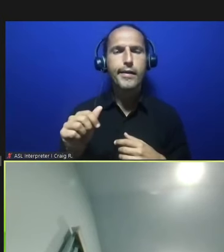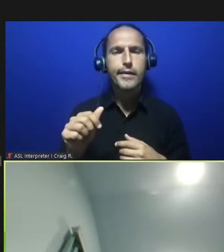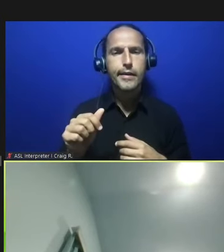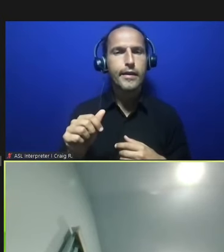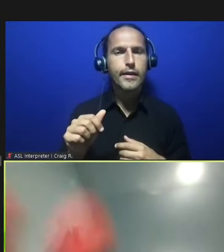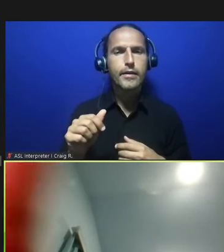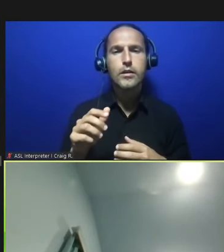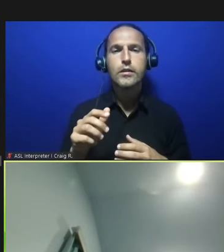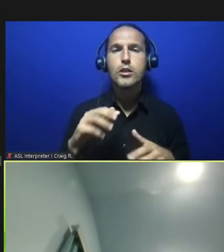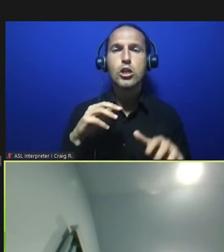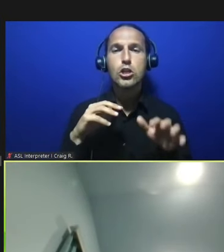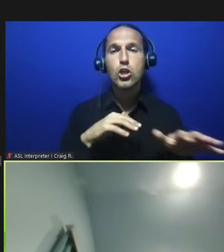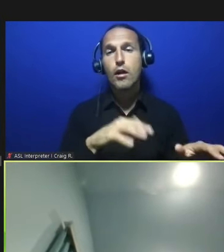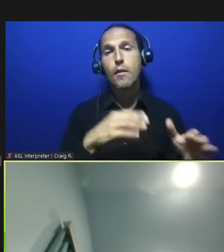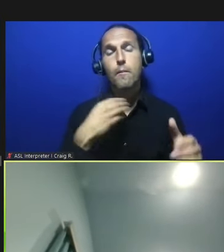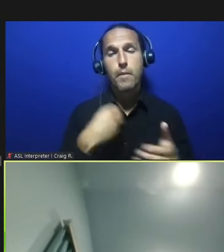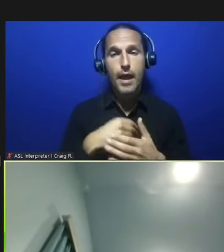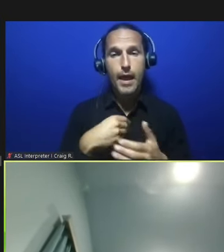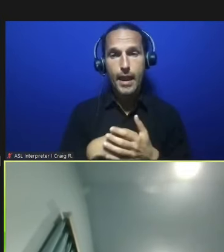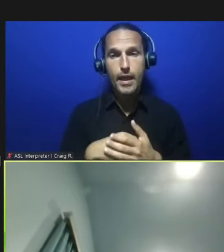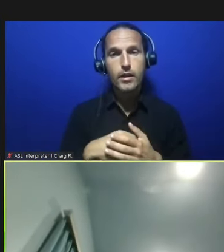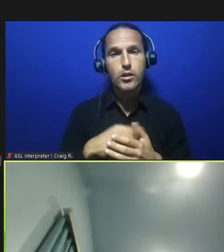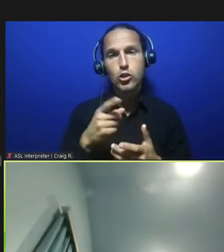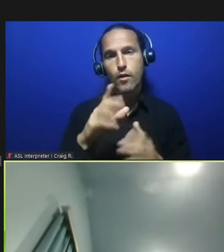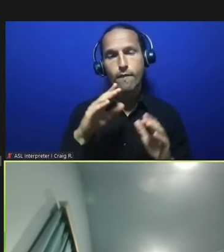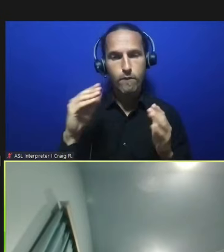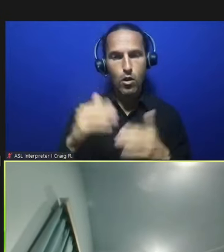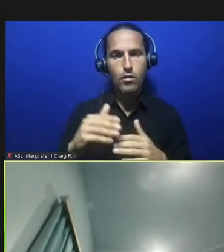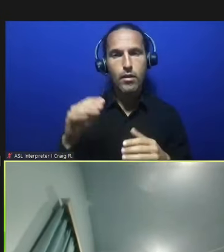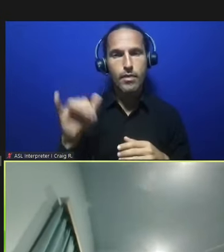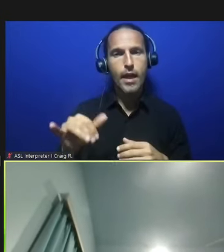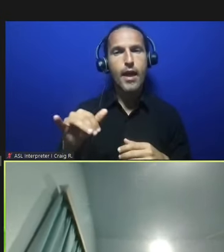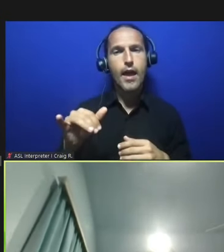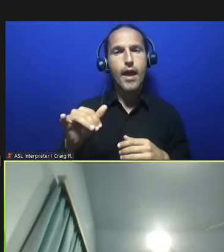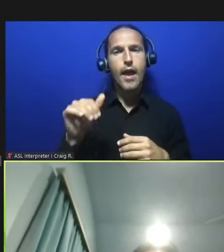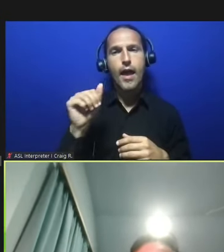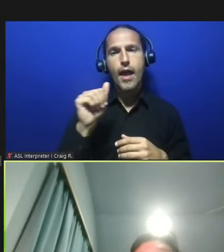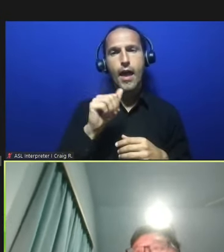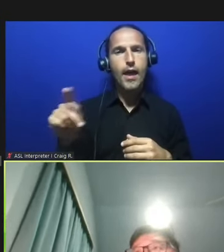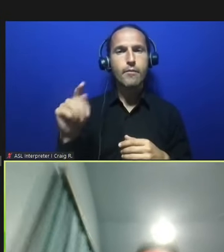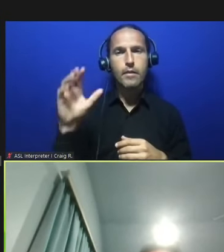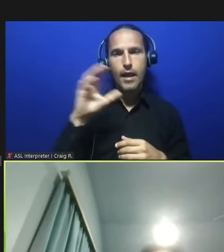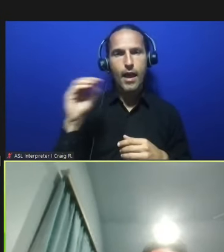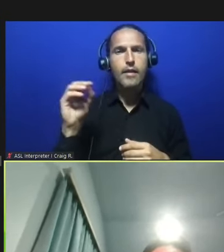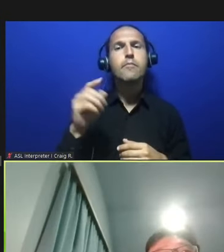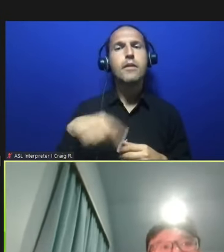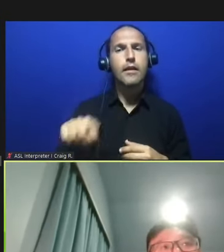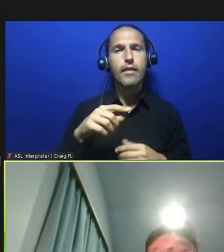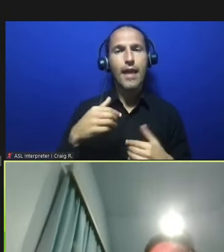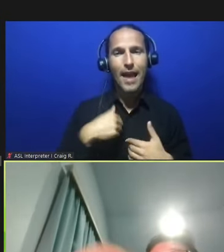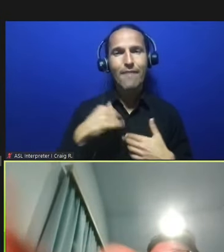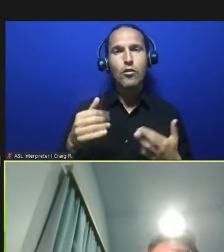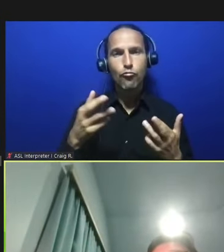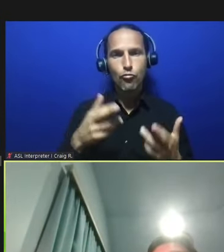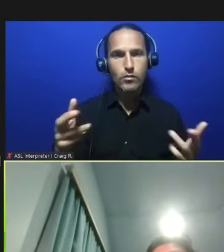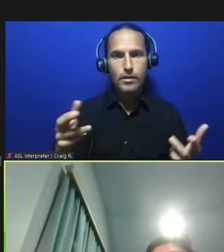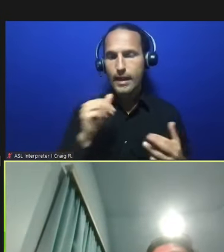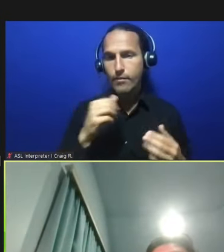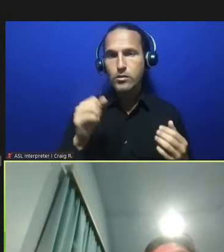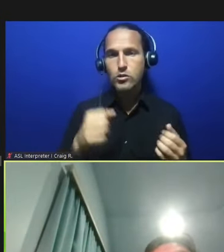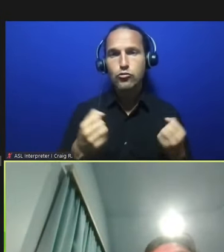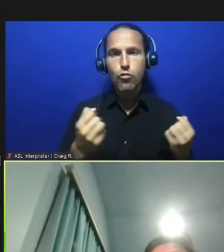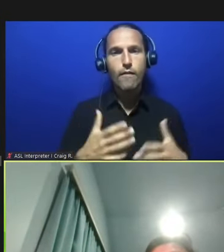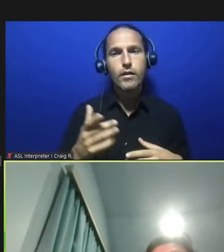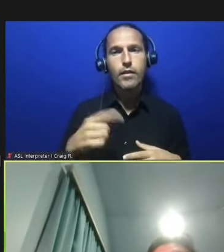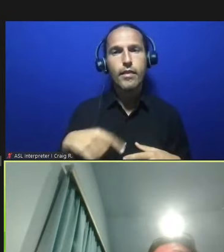if you want any congestion pricing money, I think you should be targeting the app companies, right? The app companies, they have the resources, not the drivers that have these